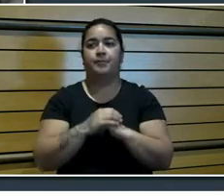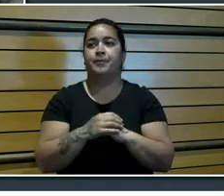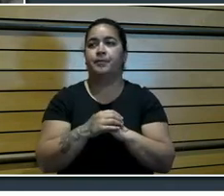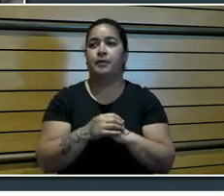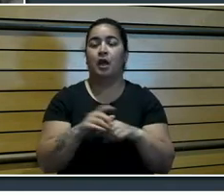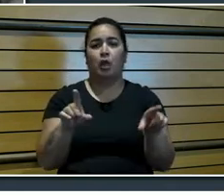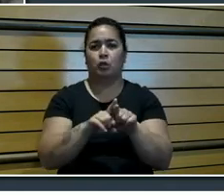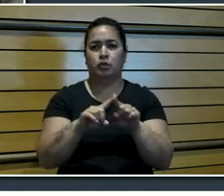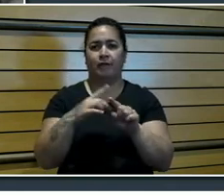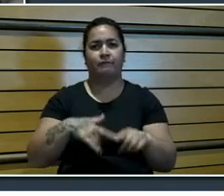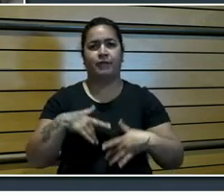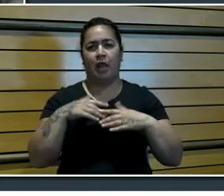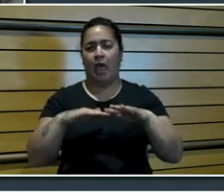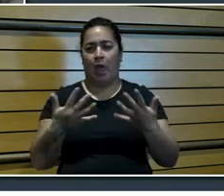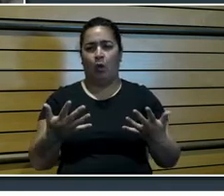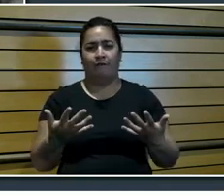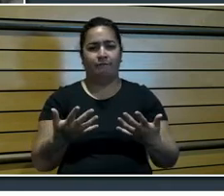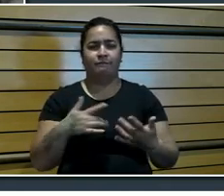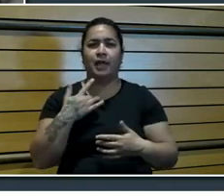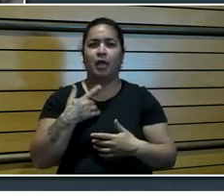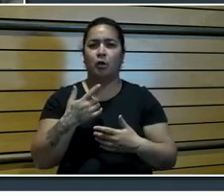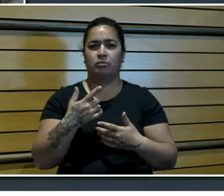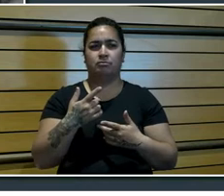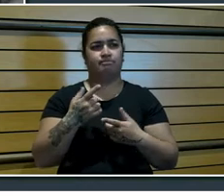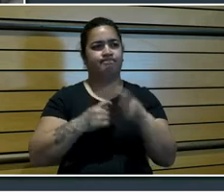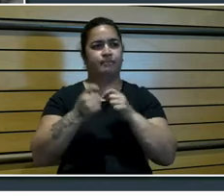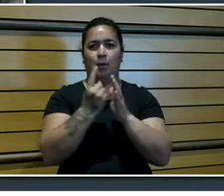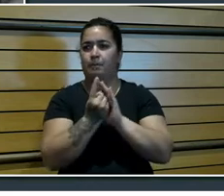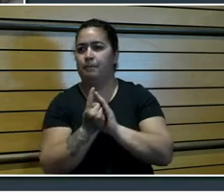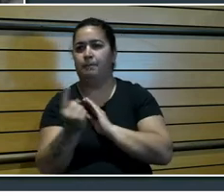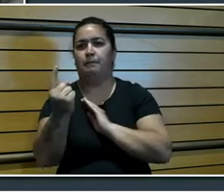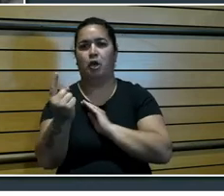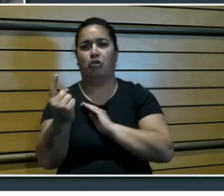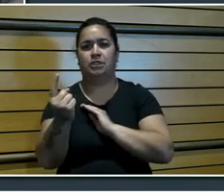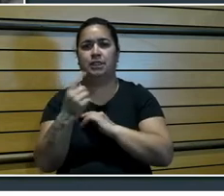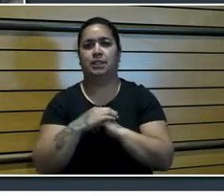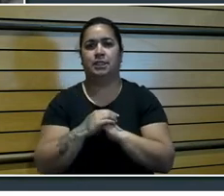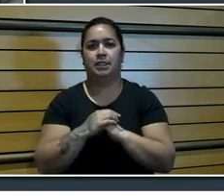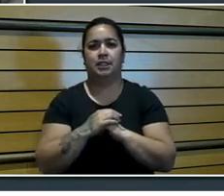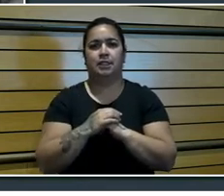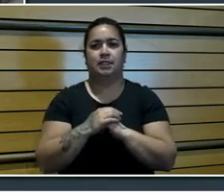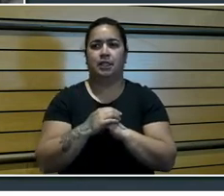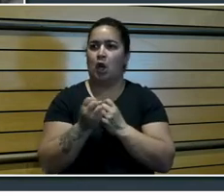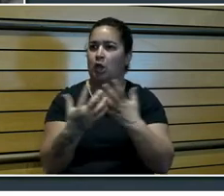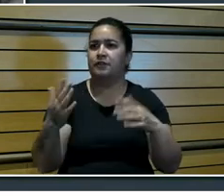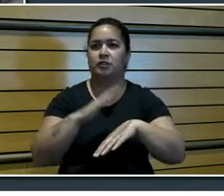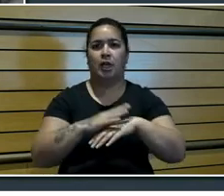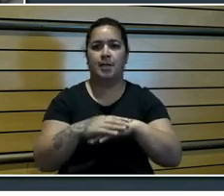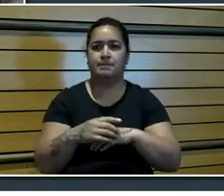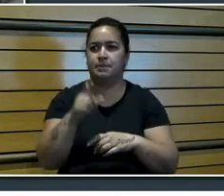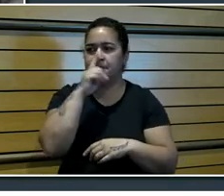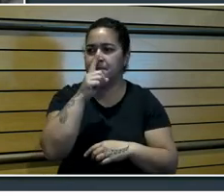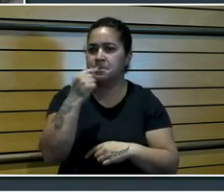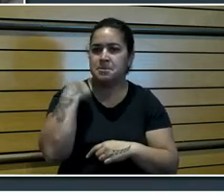in a minority and the discomfort that came with that. I was gently but firmly prodded and challenged in many of my